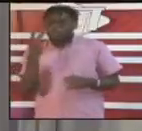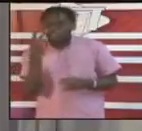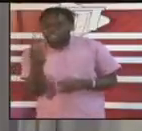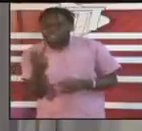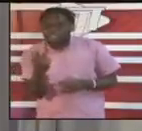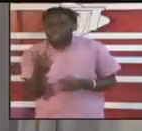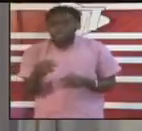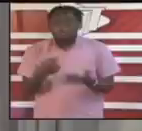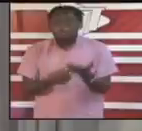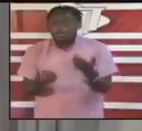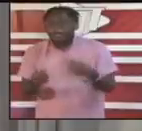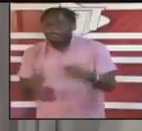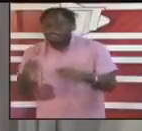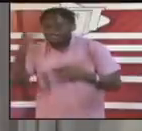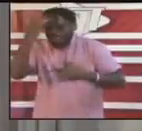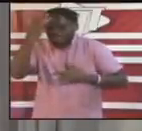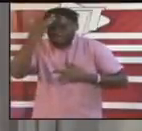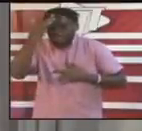The